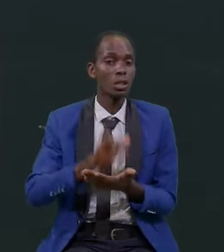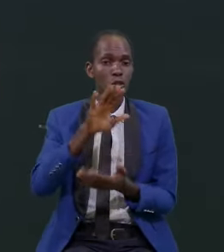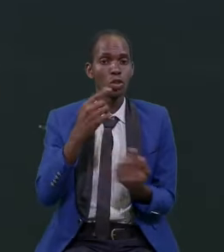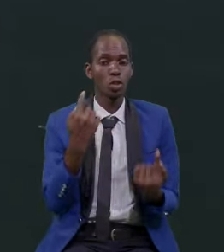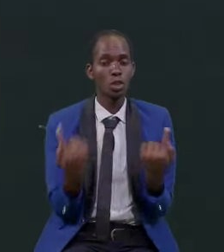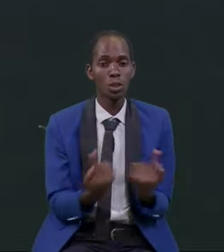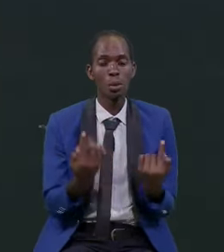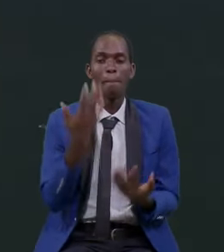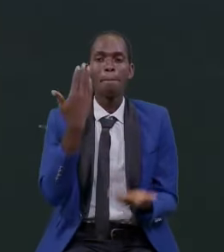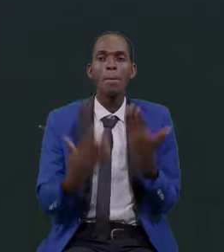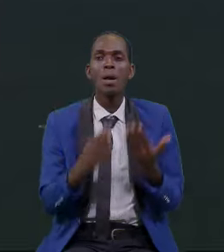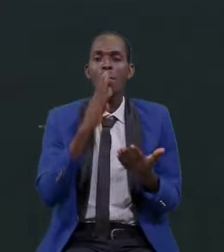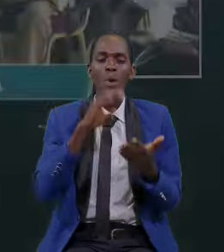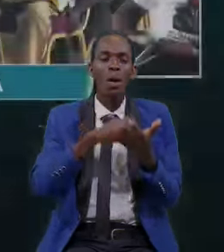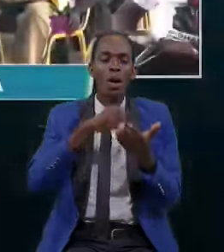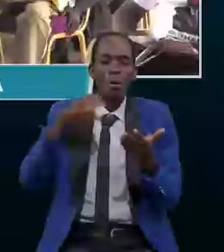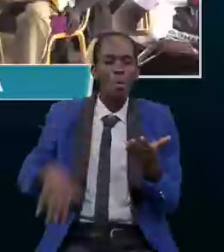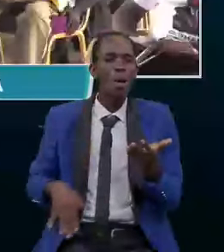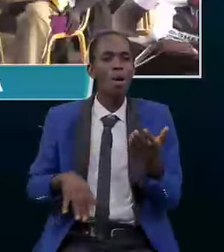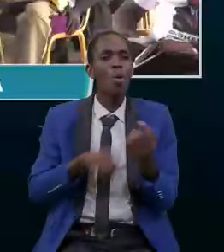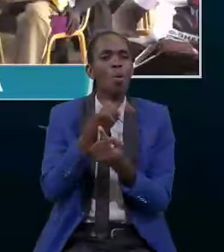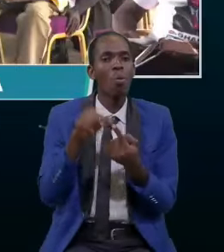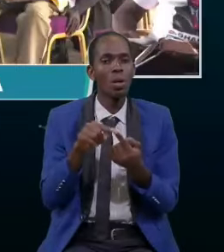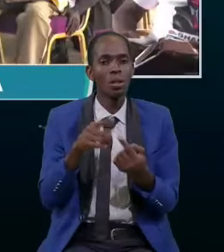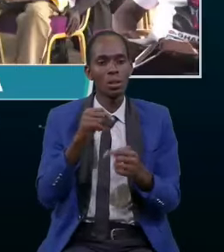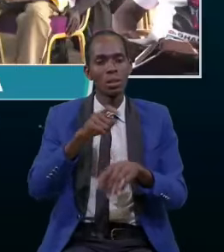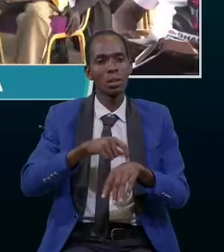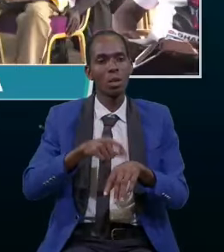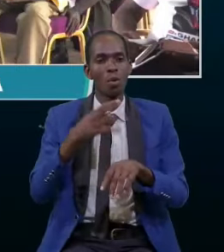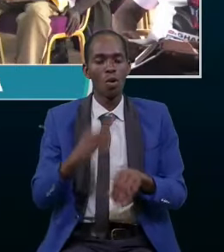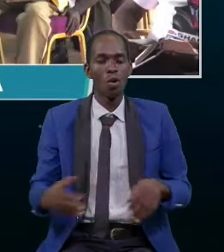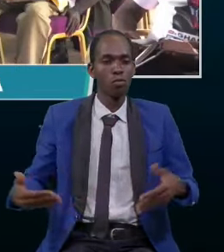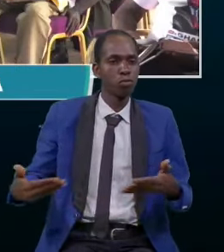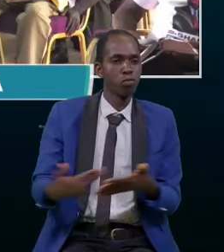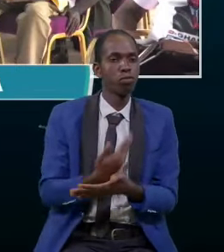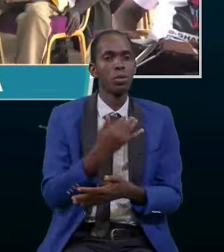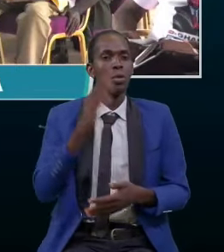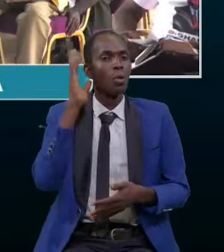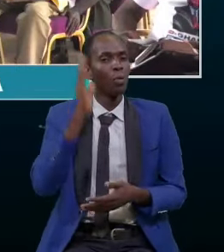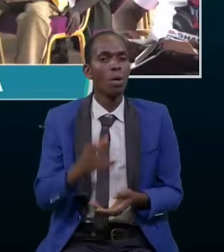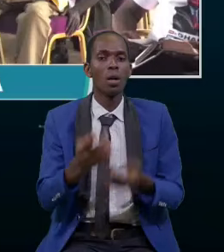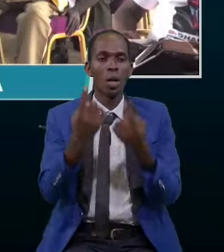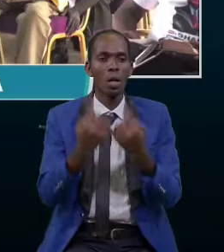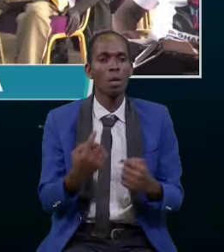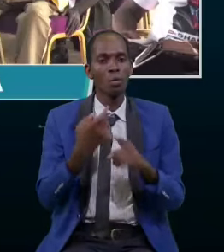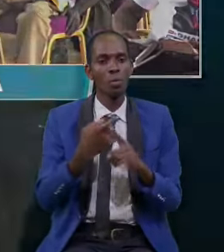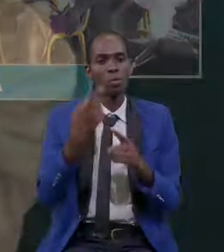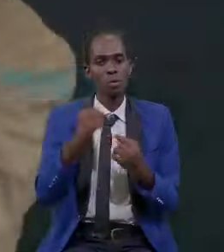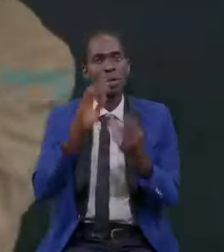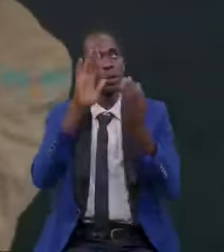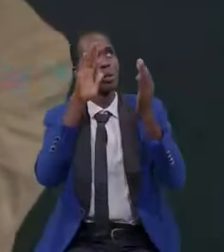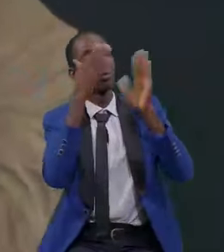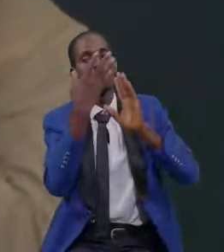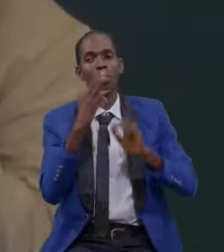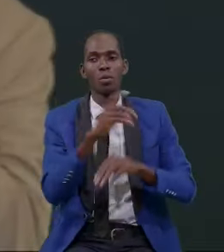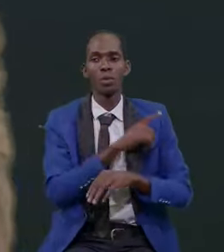when the times of refreshing shall come from the presence of the Lord. Then in